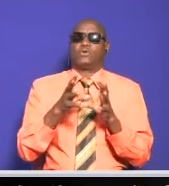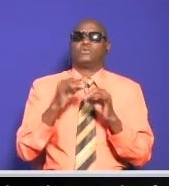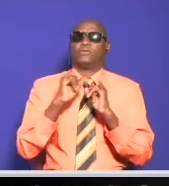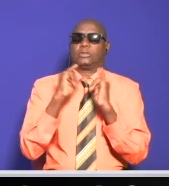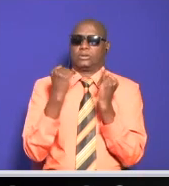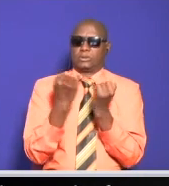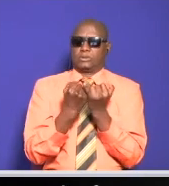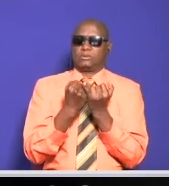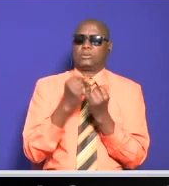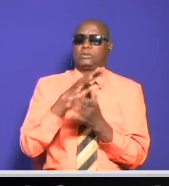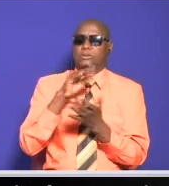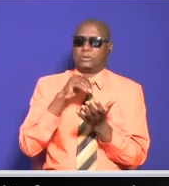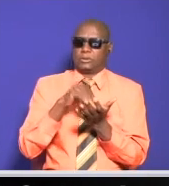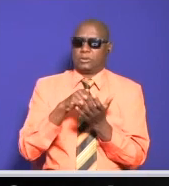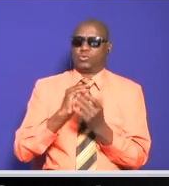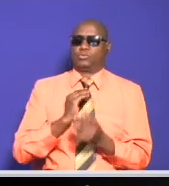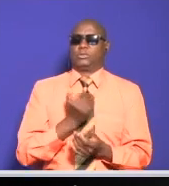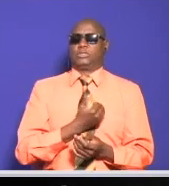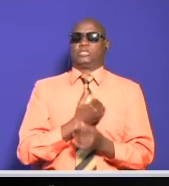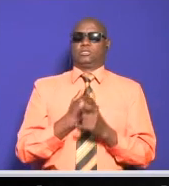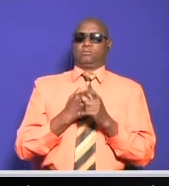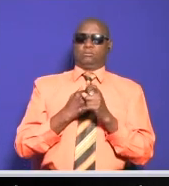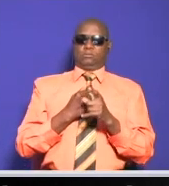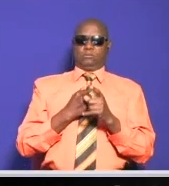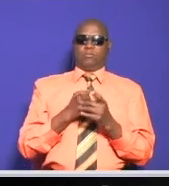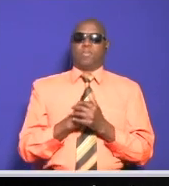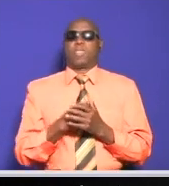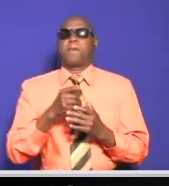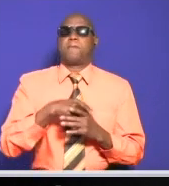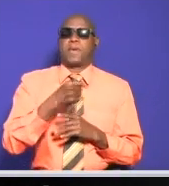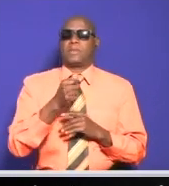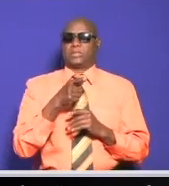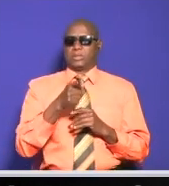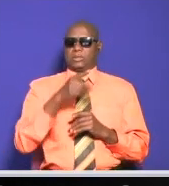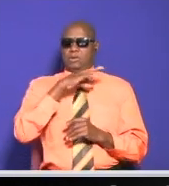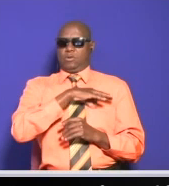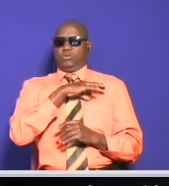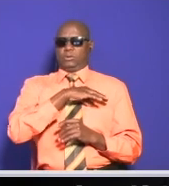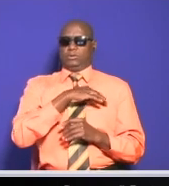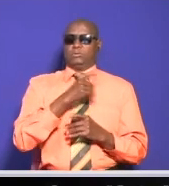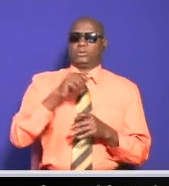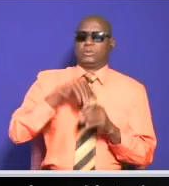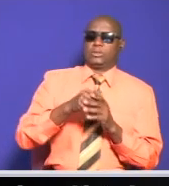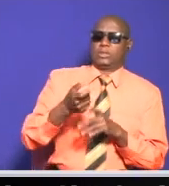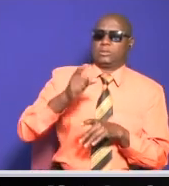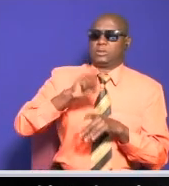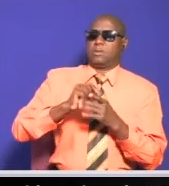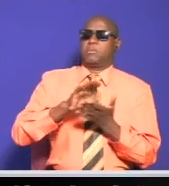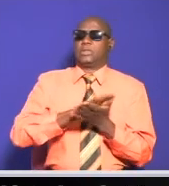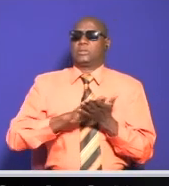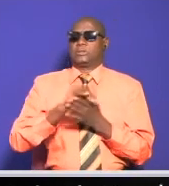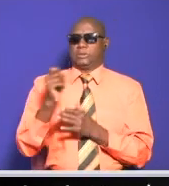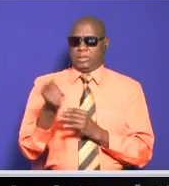institutional internal committees. So payment of this allowance in addition to the basic